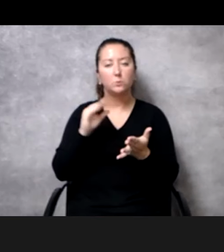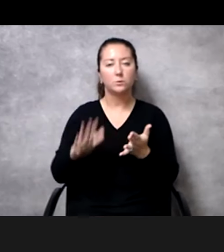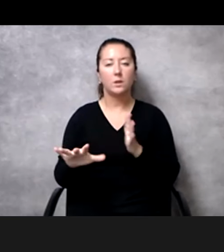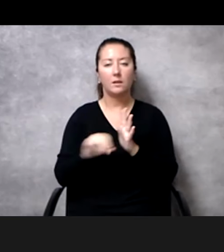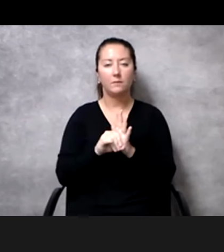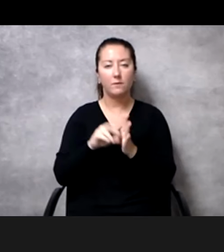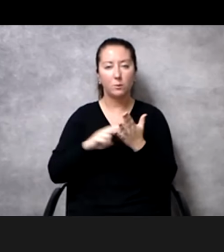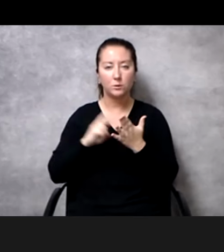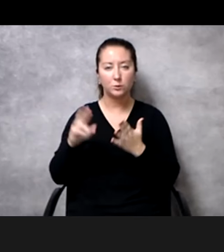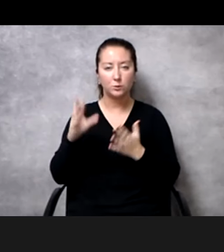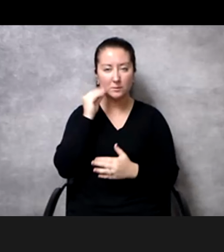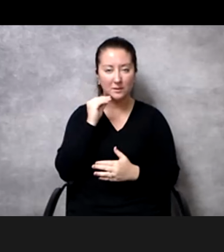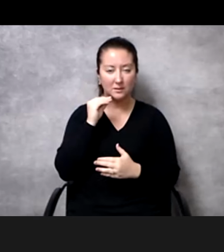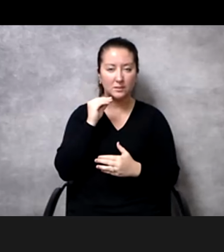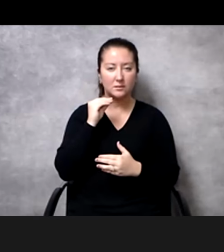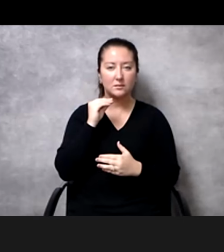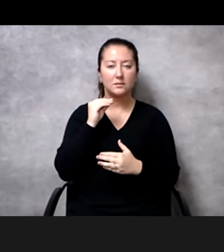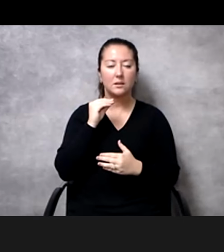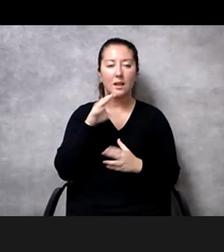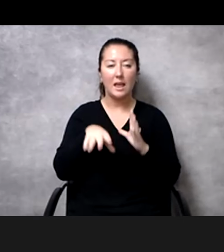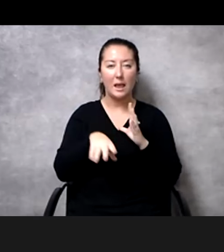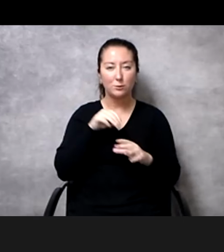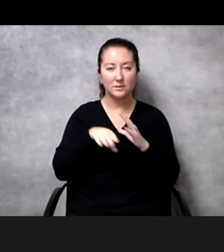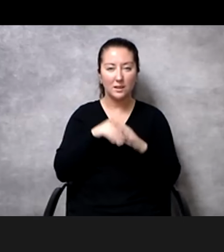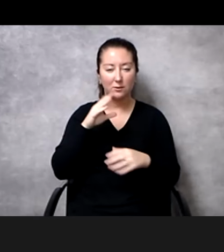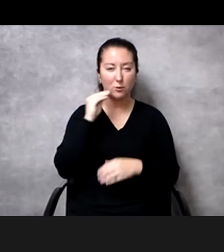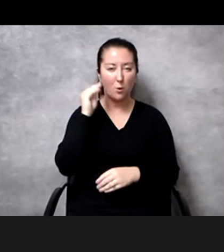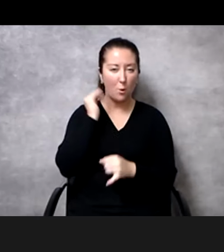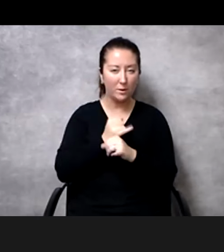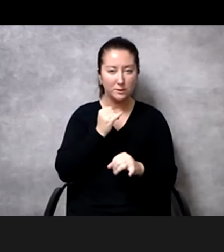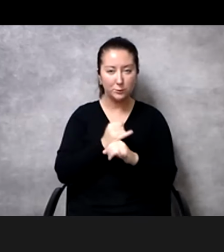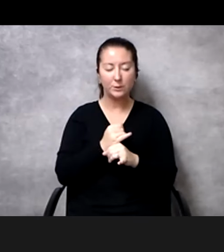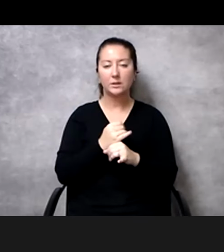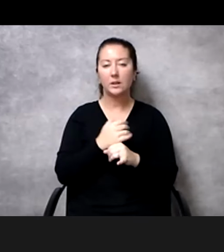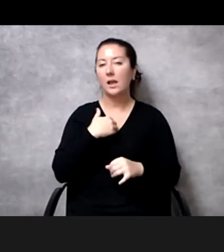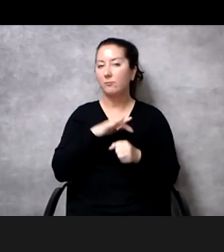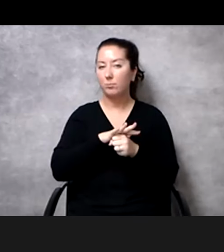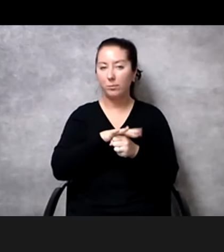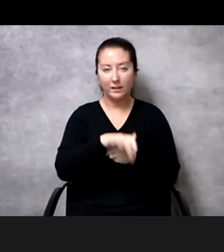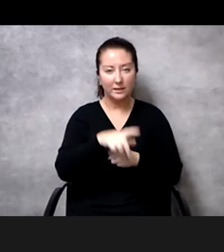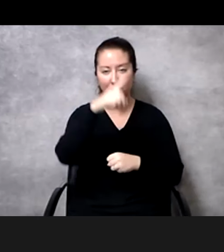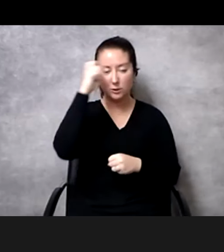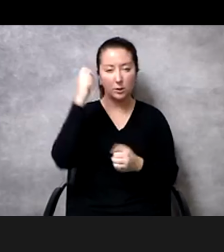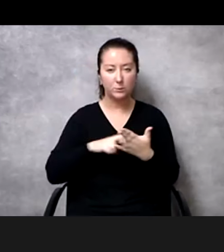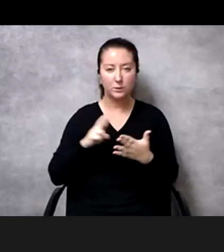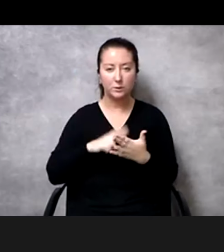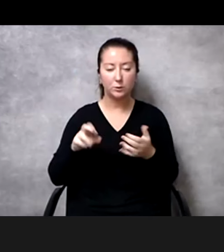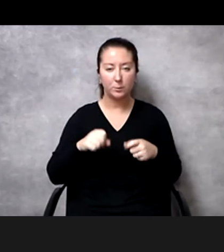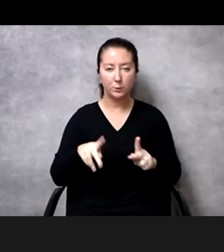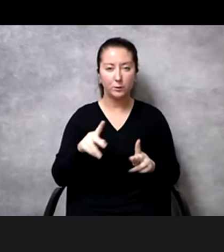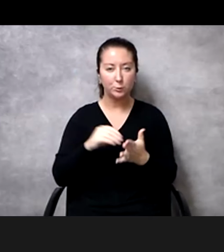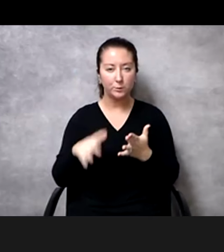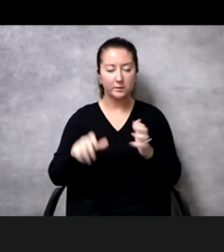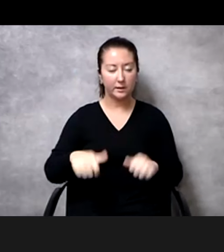research experiences external to their home institution. So there are plenty of summer research opportunities out there that students can apply